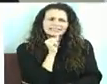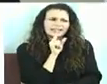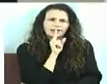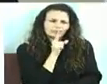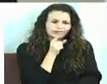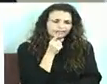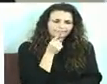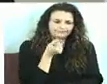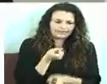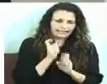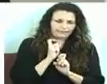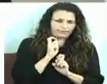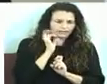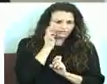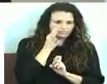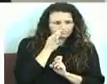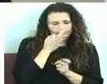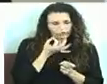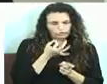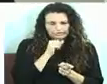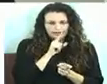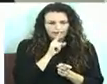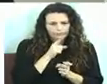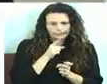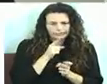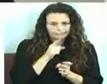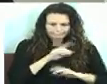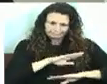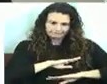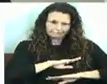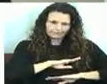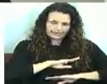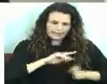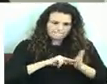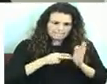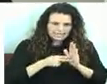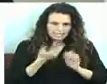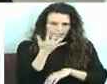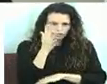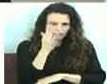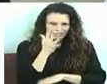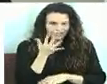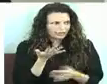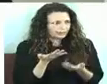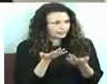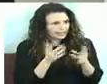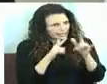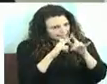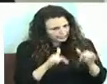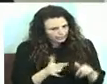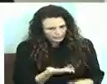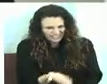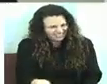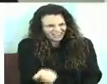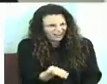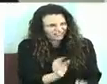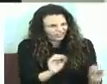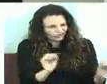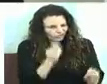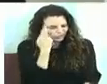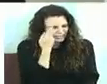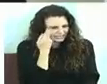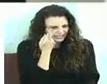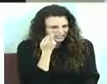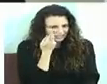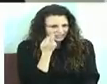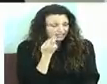purpose, but now, since it's not serving its purpose, it is now also taking up space. Whether the fig tree was